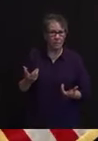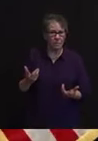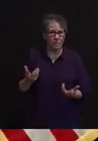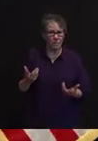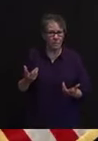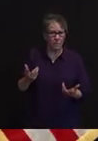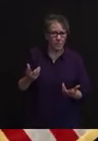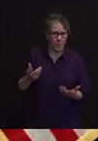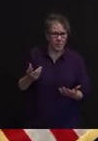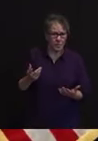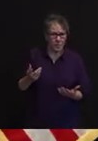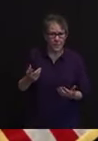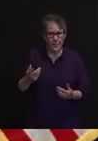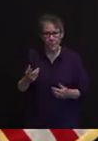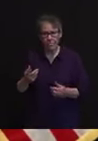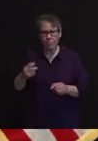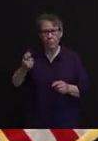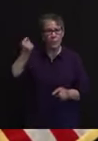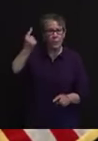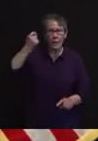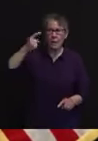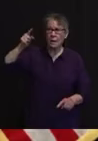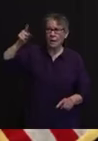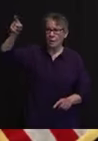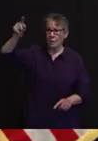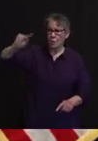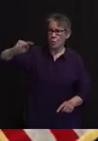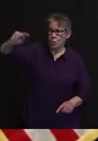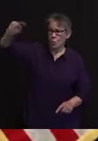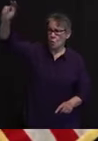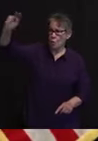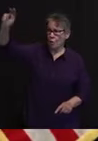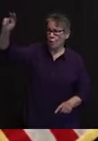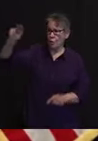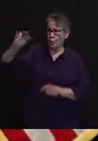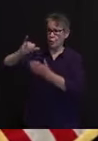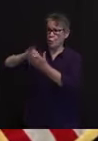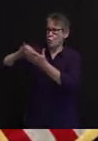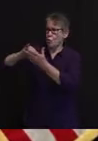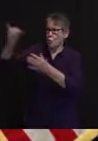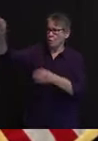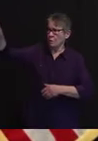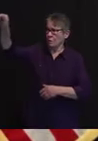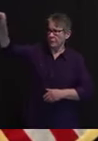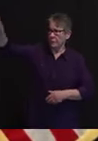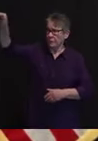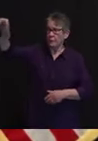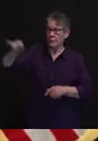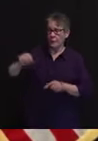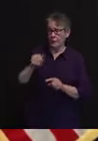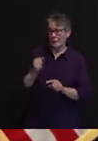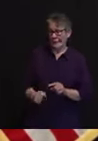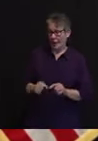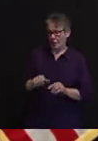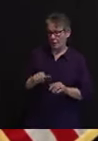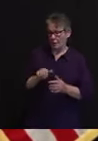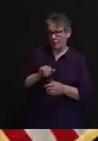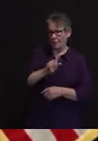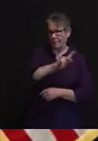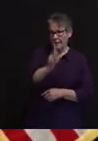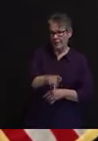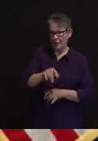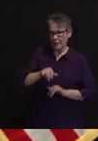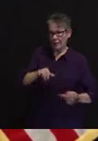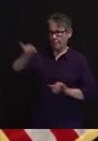And that's a pretty tangible example of why we want to do this. Thank you. John. So we're still getting a lot of calls from